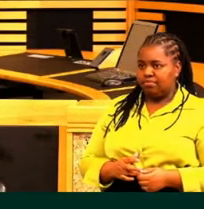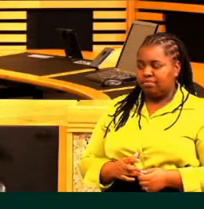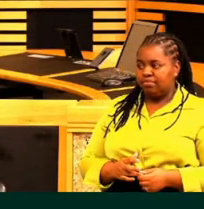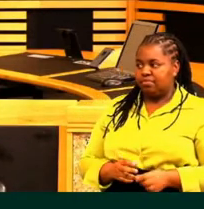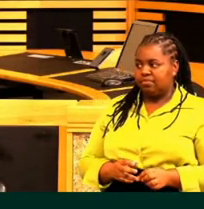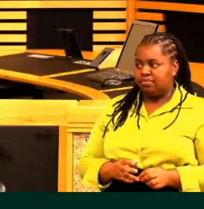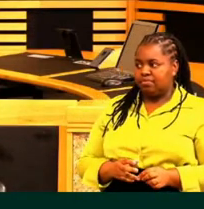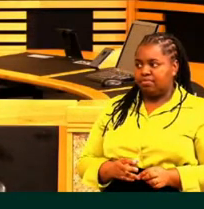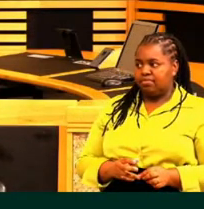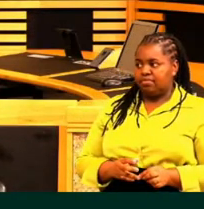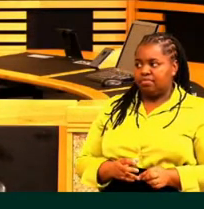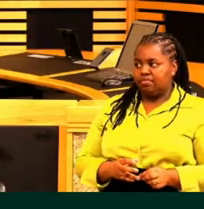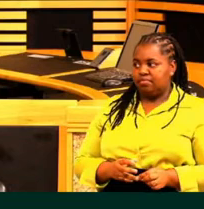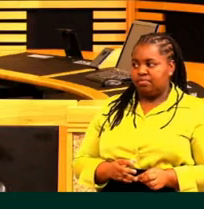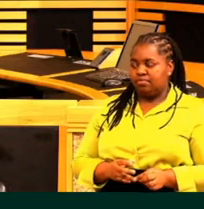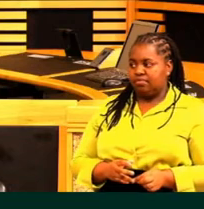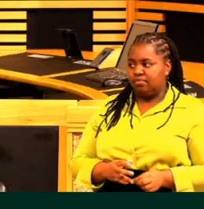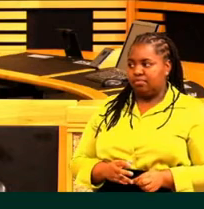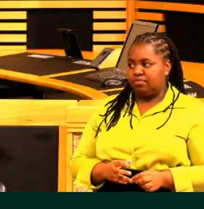foreign